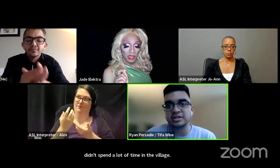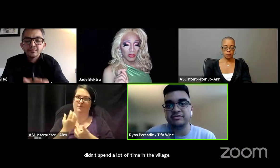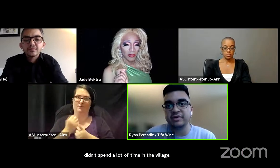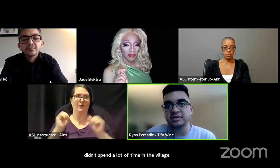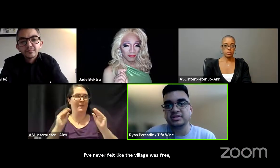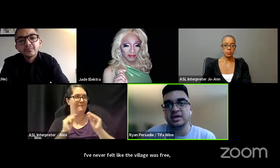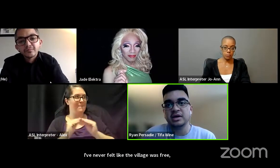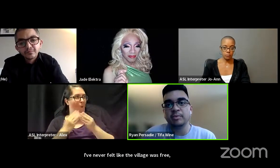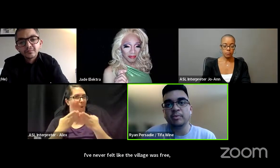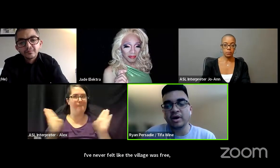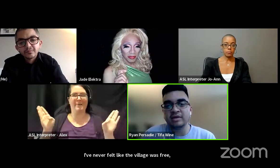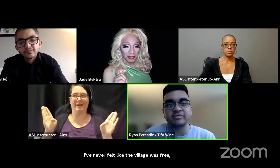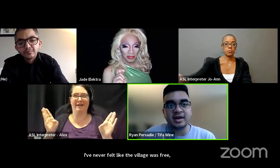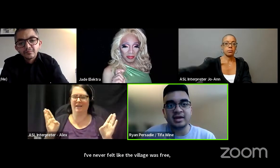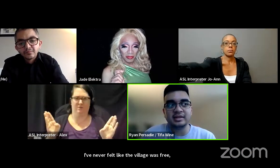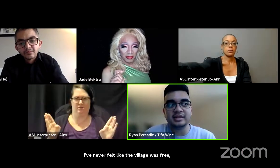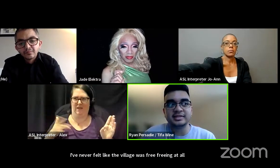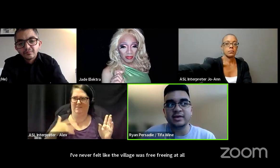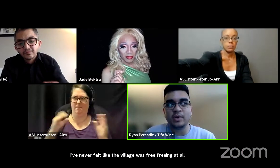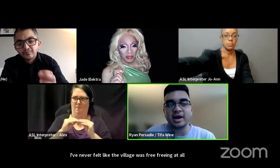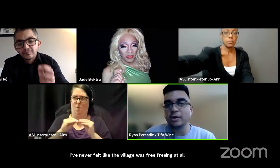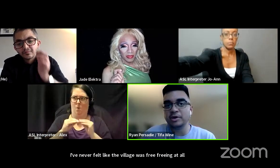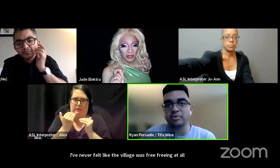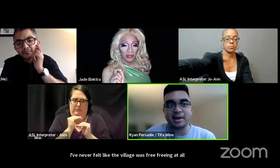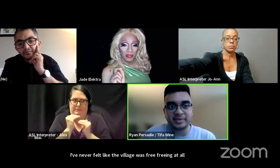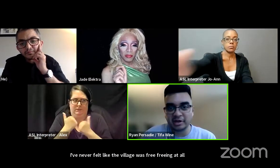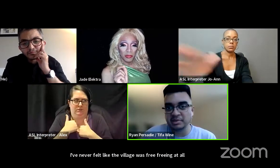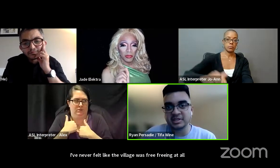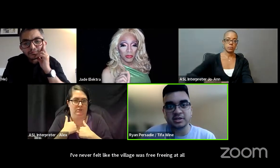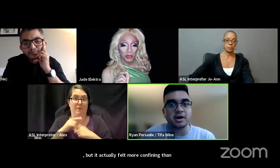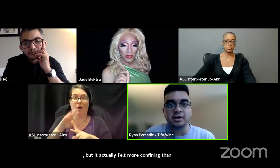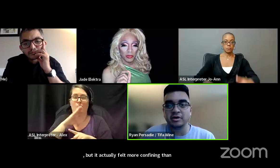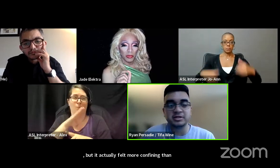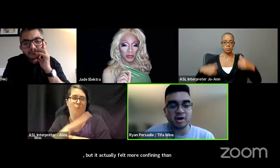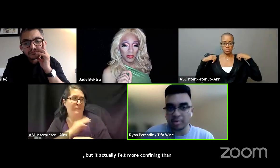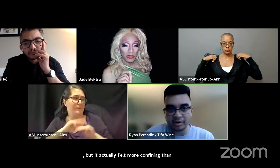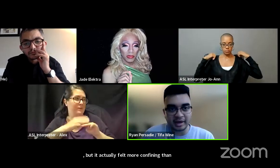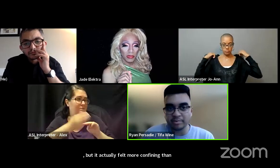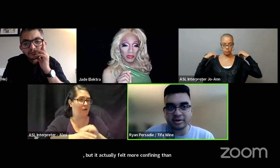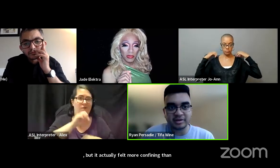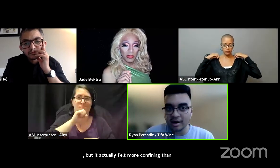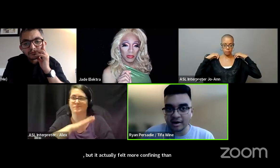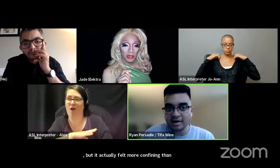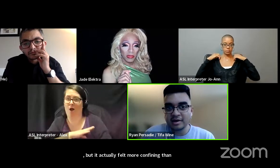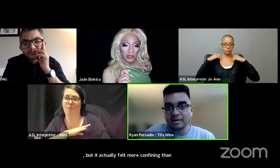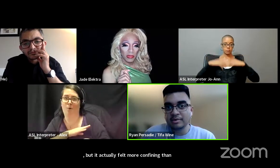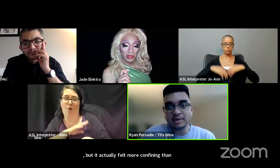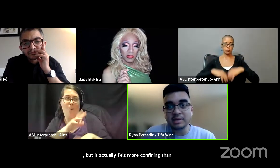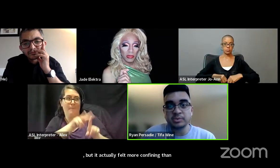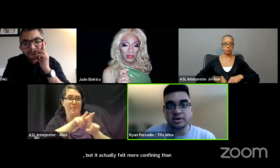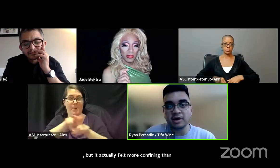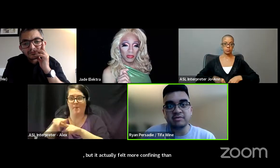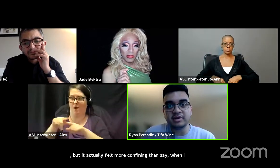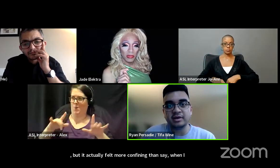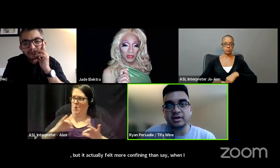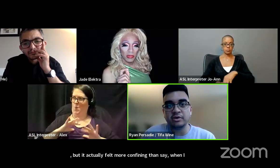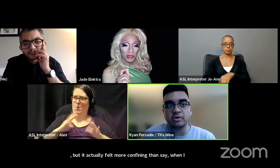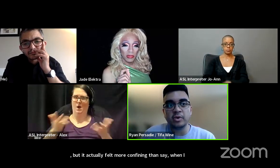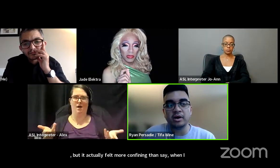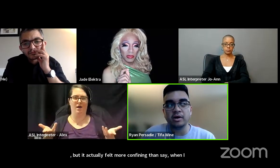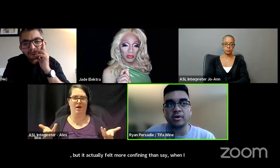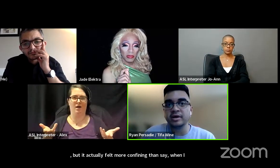Like it actually felt more confining than say when I go to Brampton or Mississauga or Scarborough and get booked there. Sometimes by not